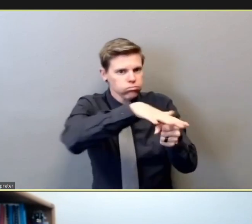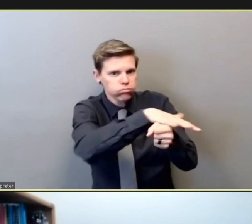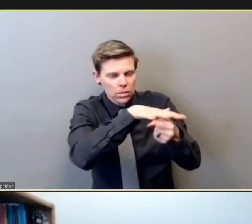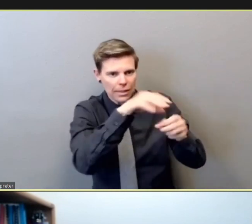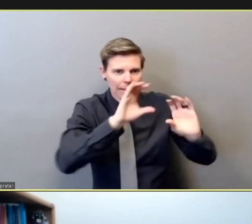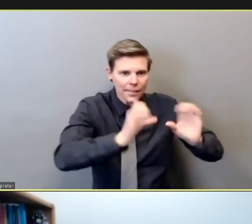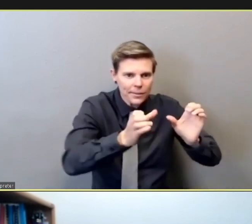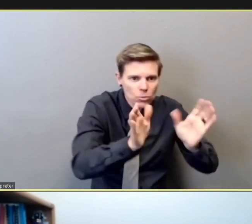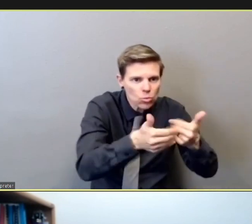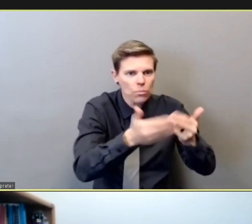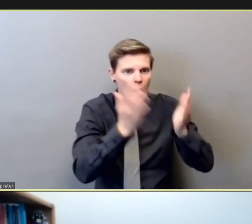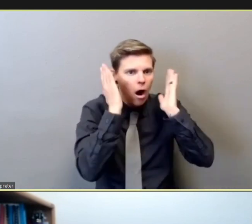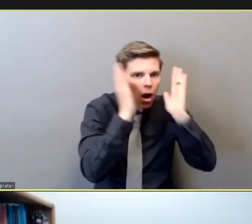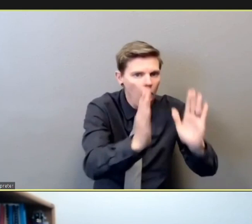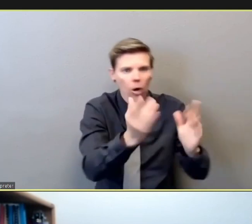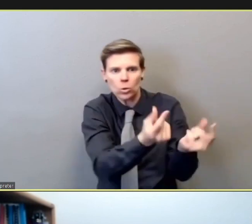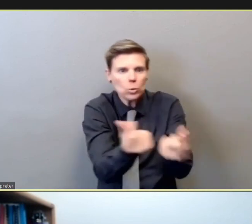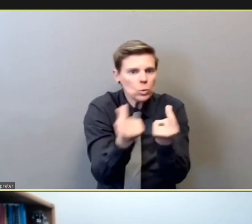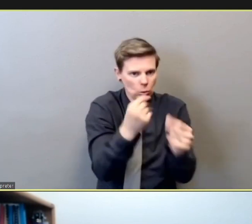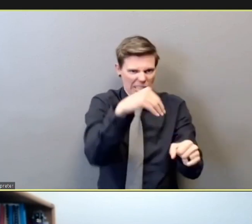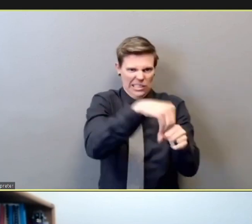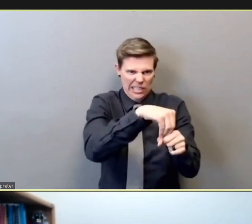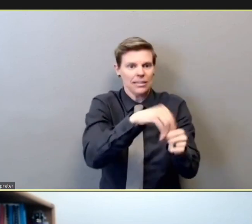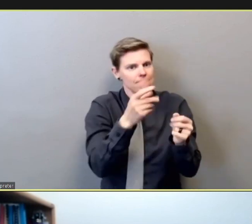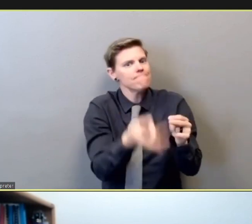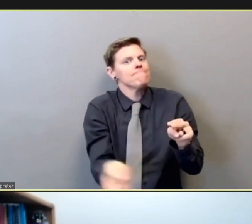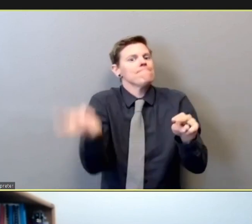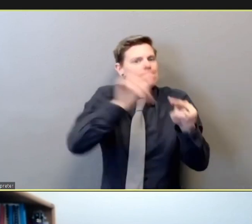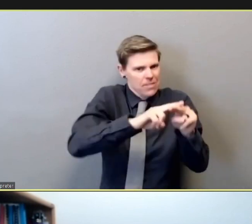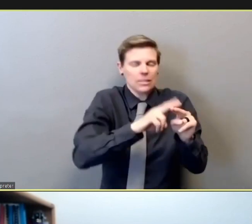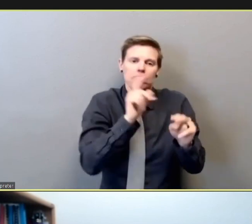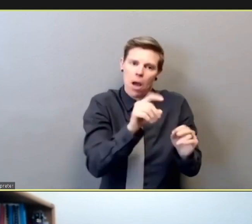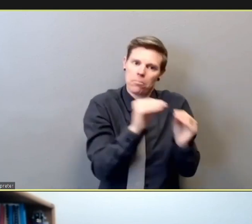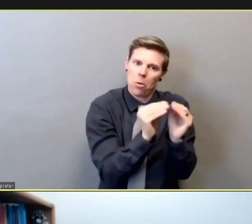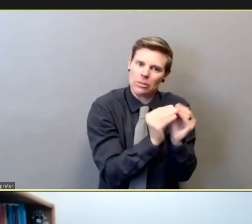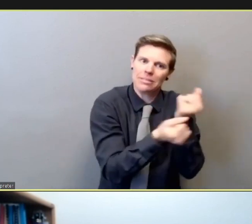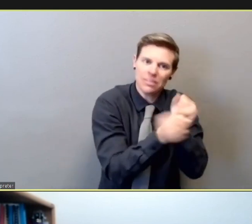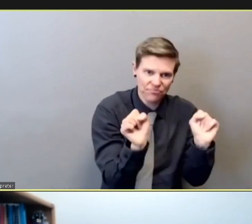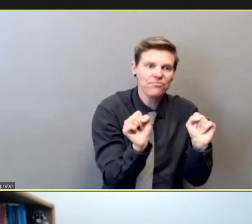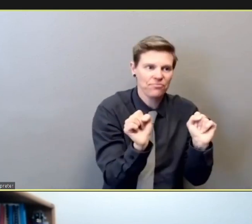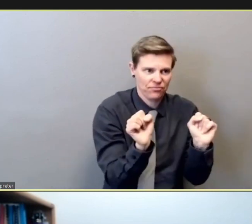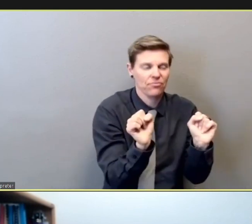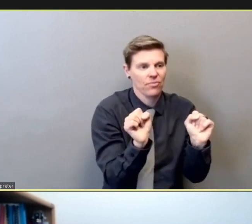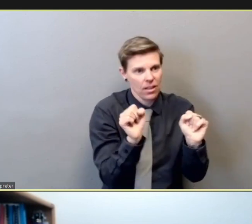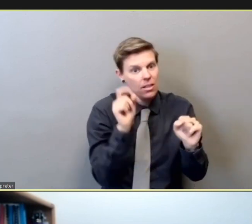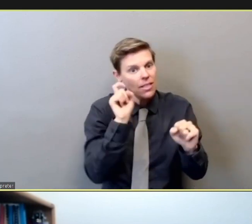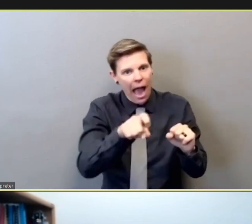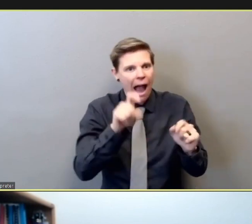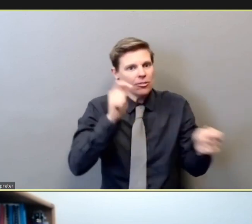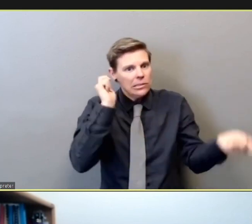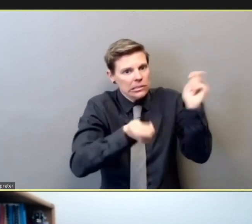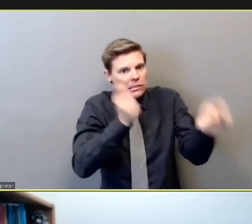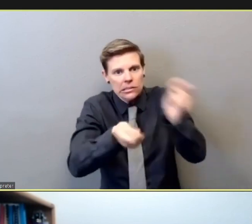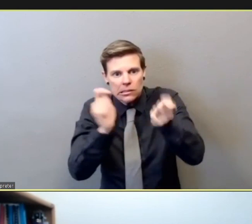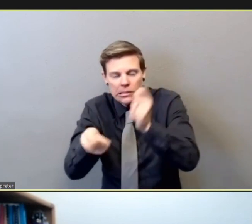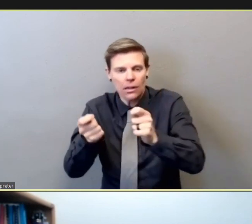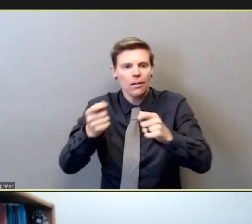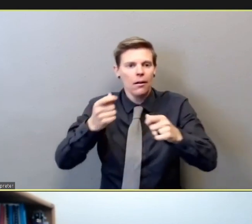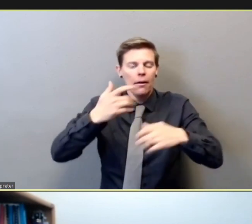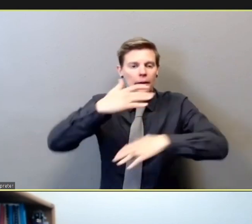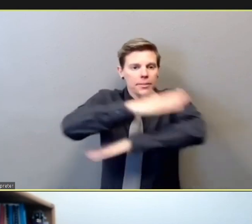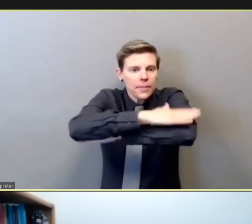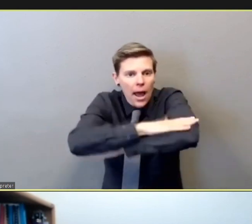school for students. It's a significant infrastructure. It requires a custodial staff, it requires administrators, it